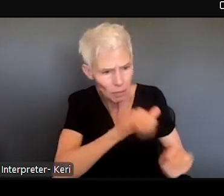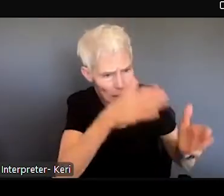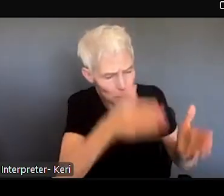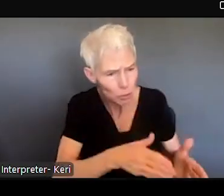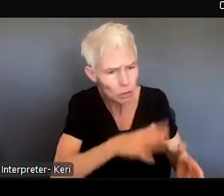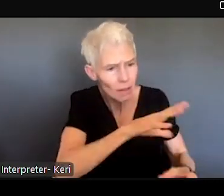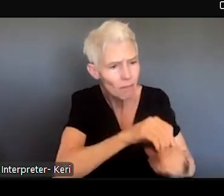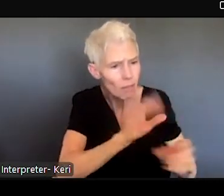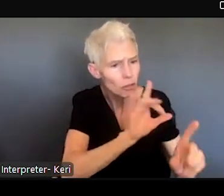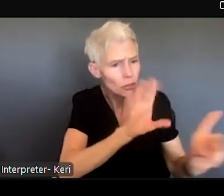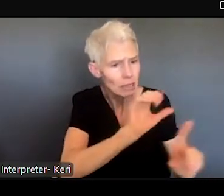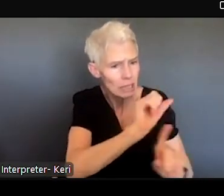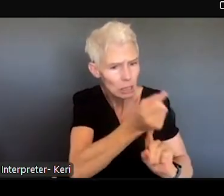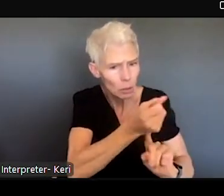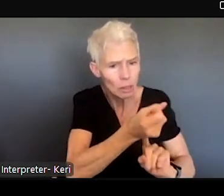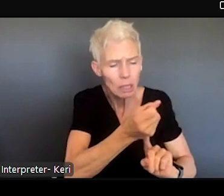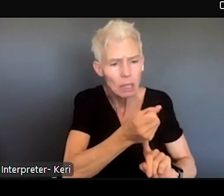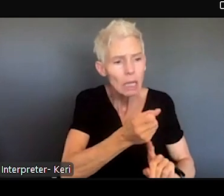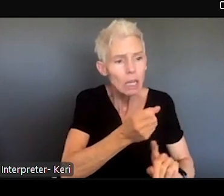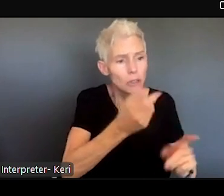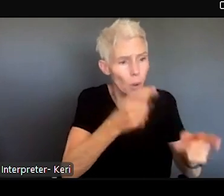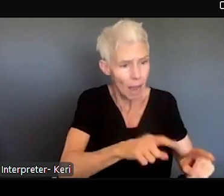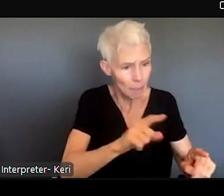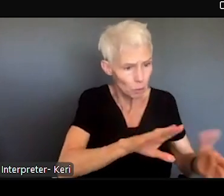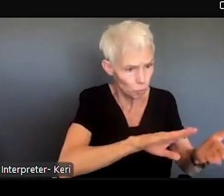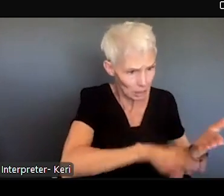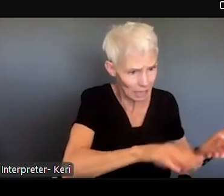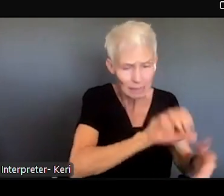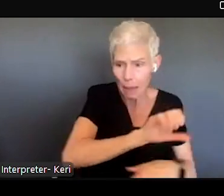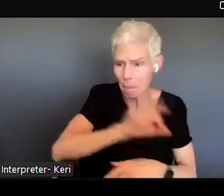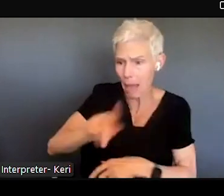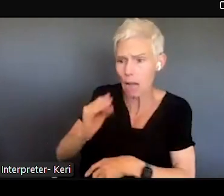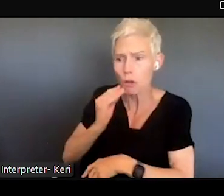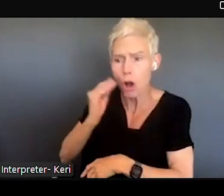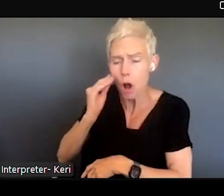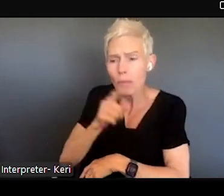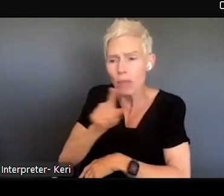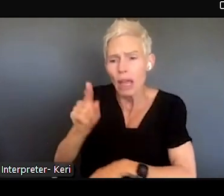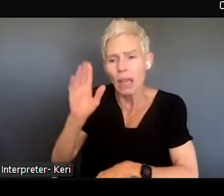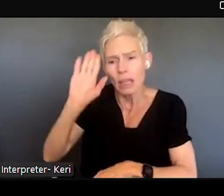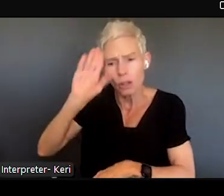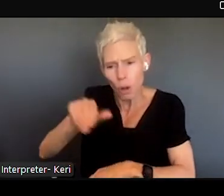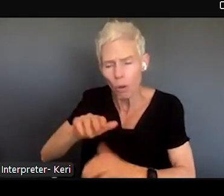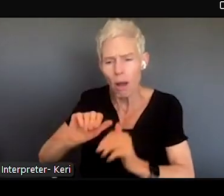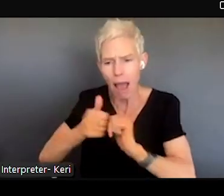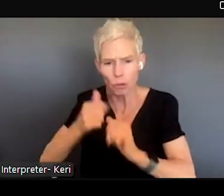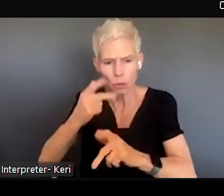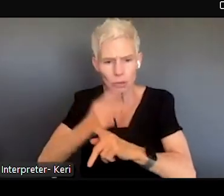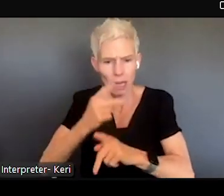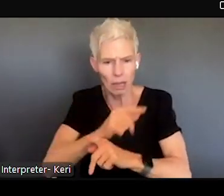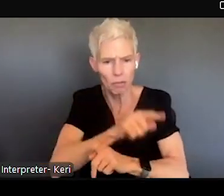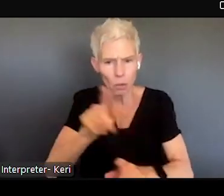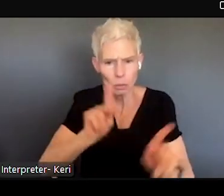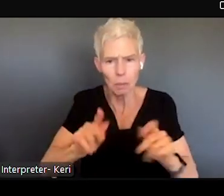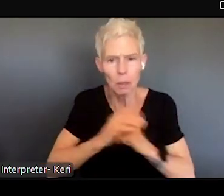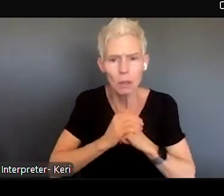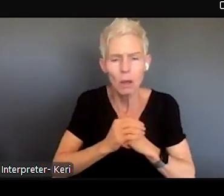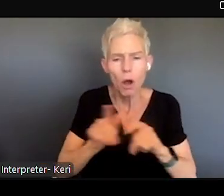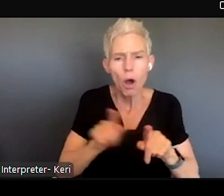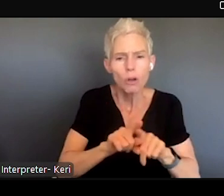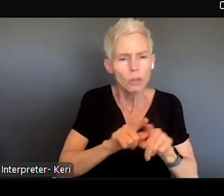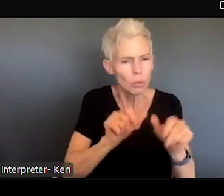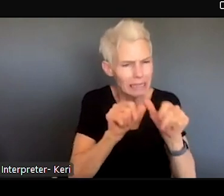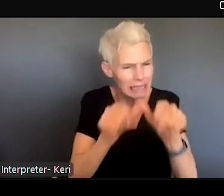help that person when they're back home. And then finally, one of the other values that we have is the linkage to ongoing care,